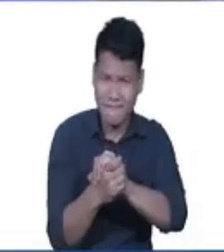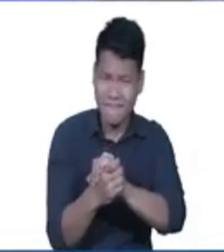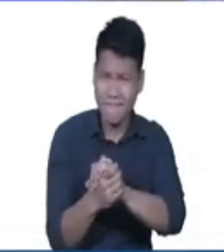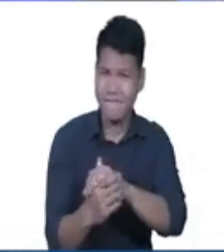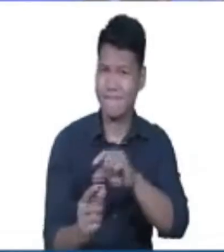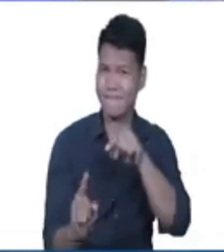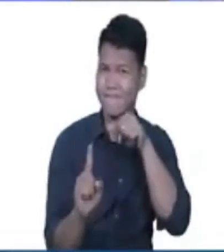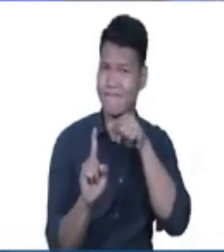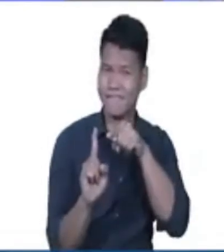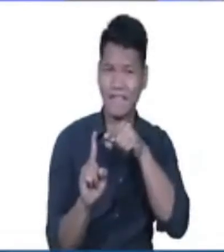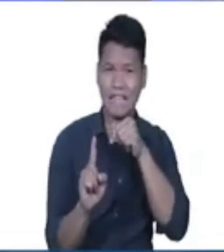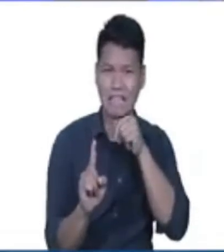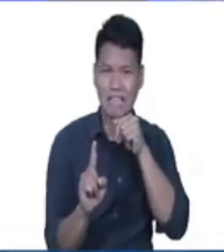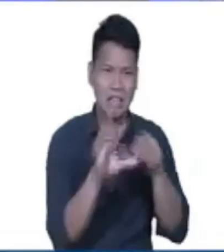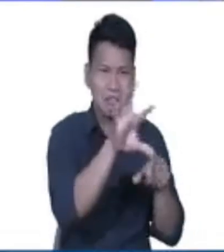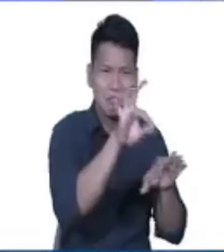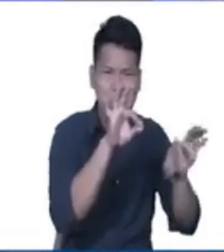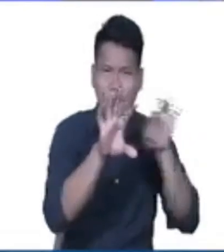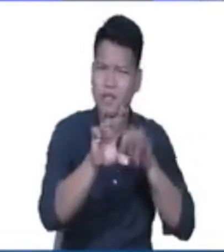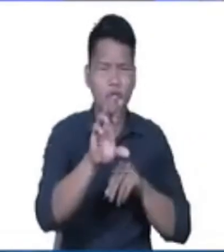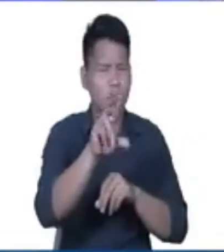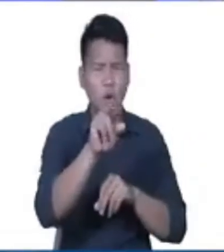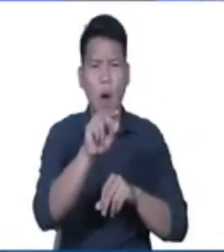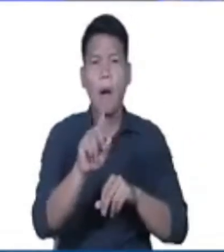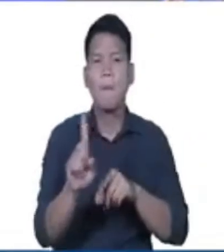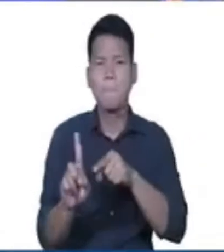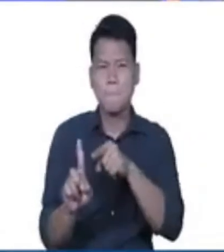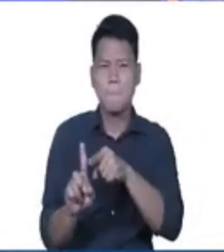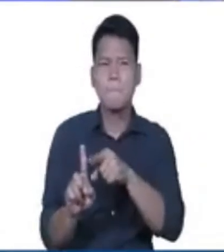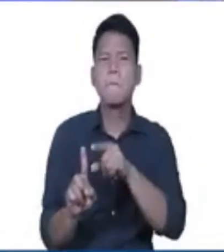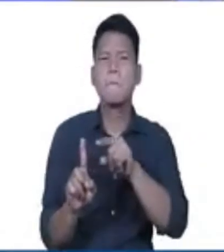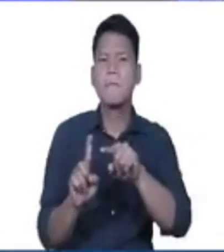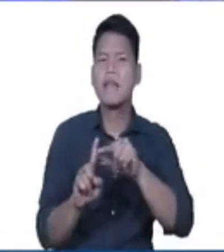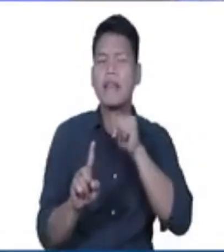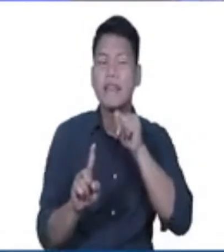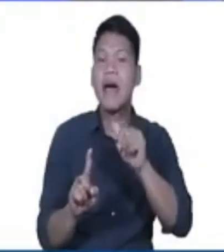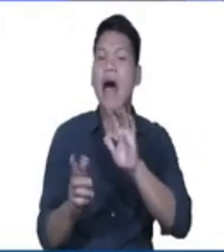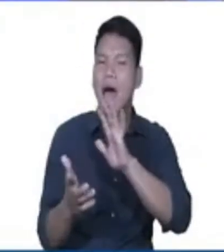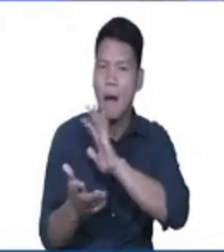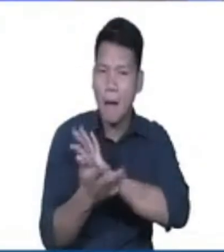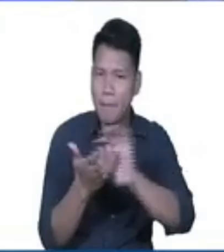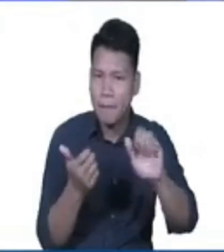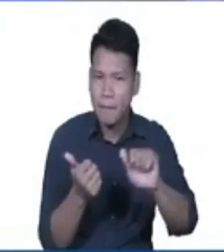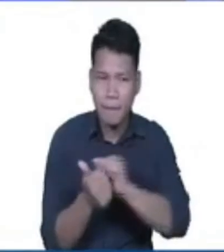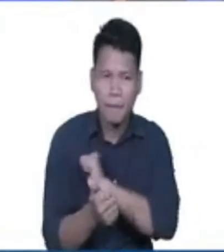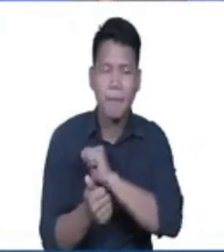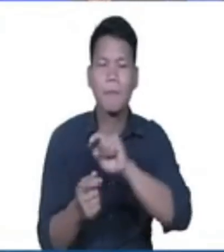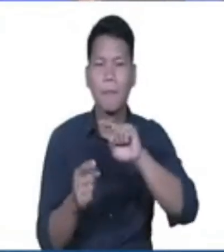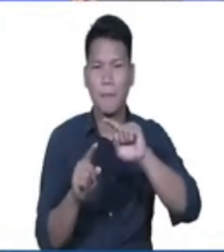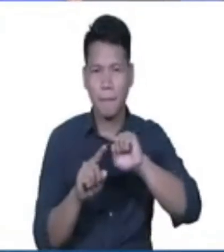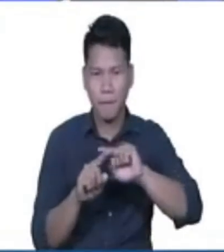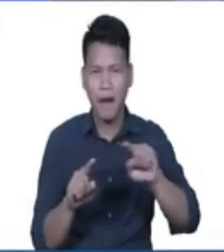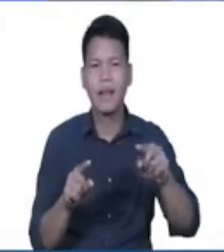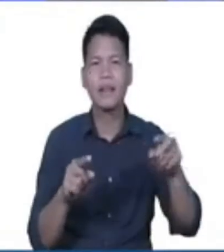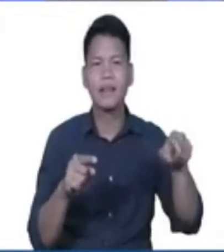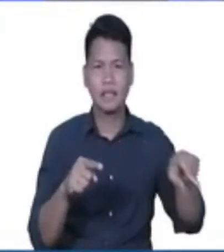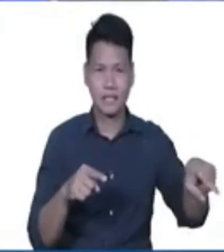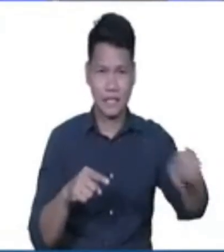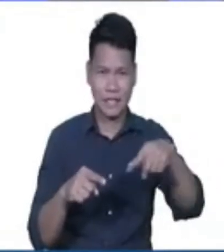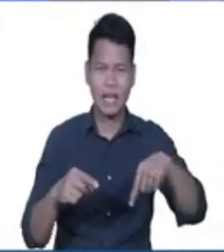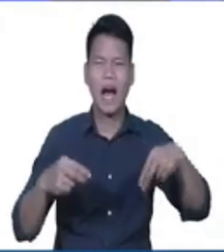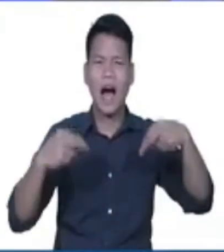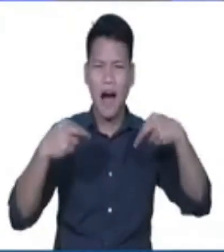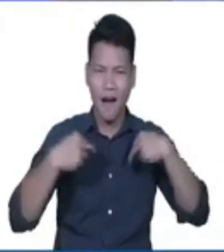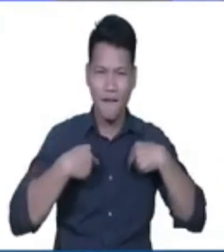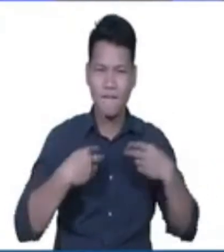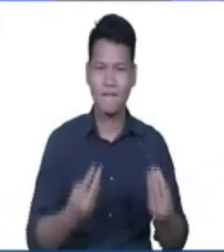whosoever believe in Him should not perish but have eternal life.